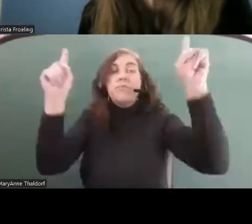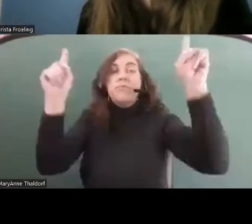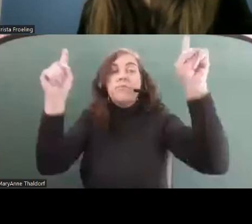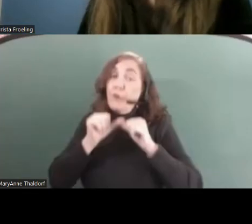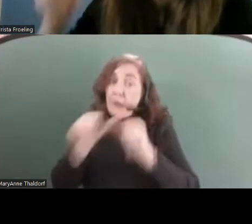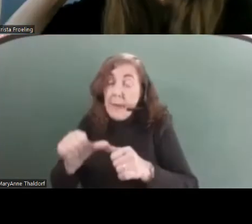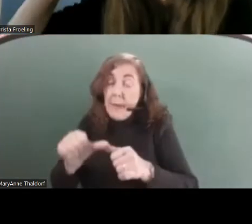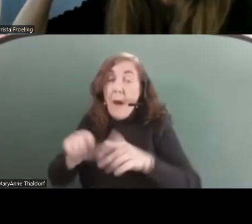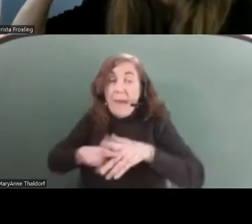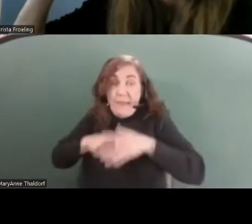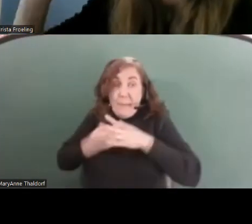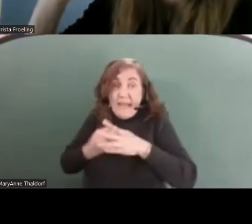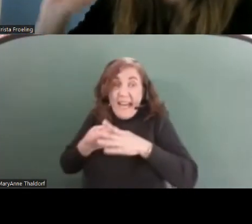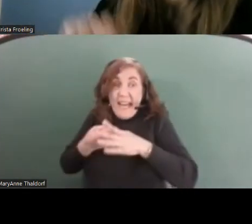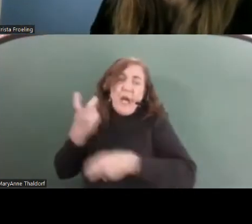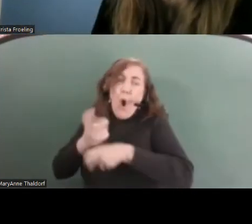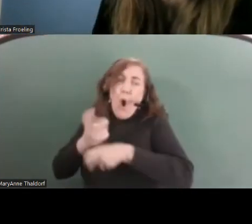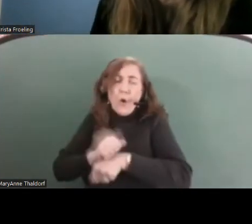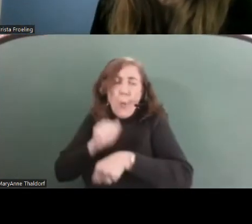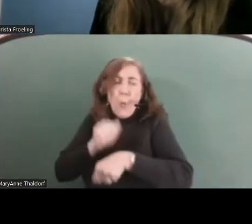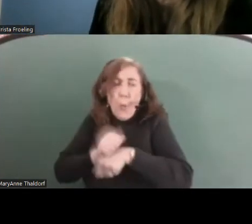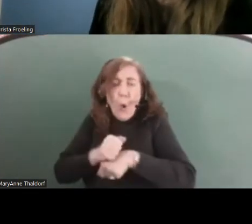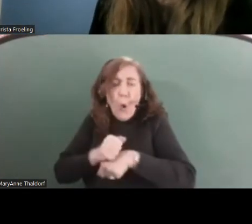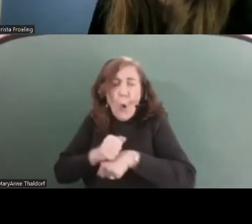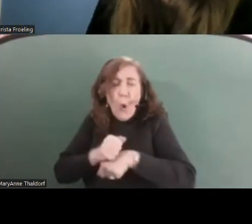work. You can't just put it on and go, oh, it's fine.